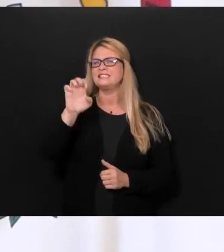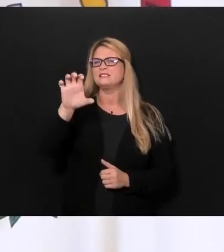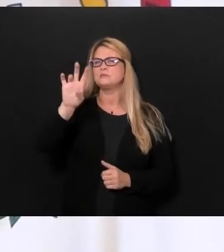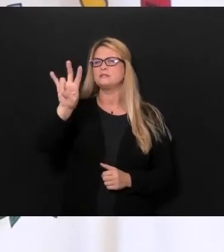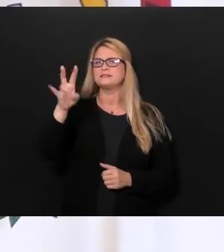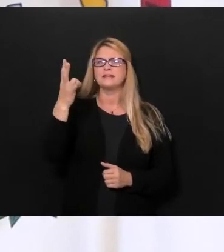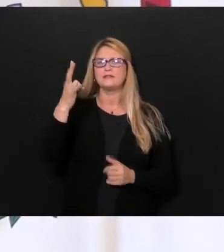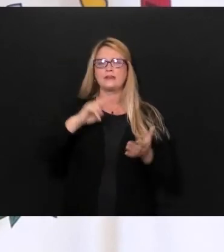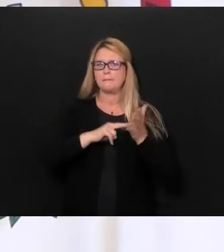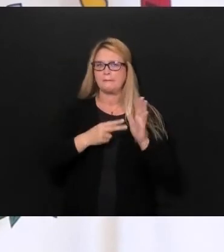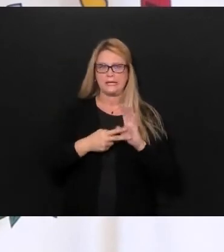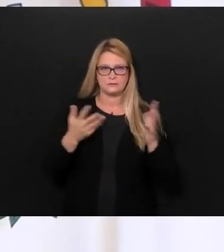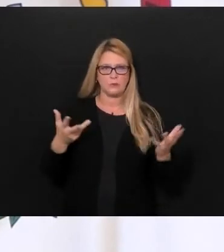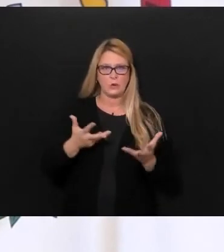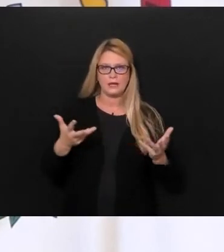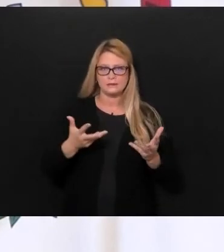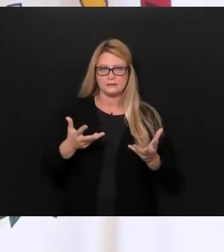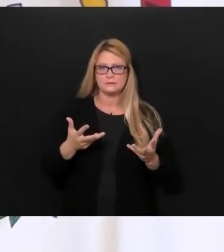7th,